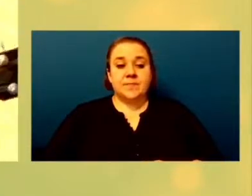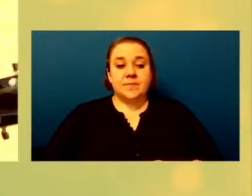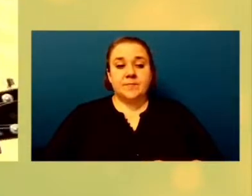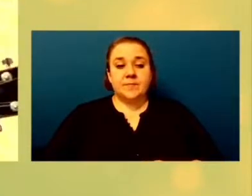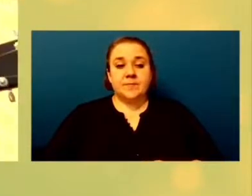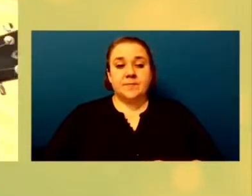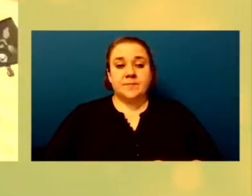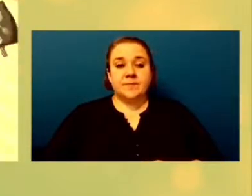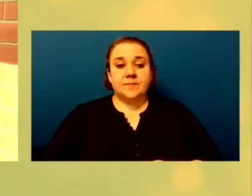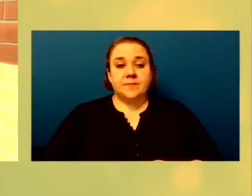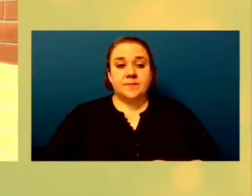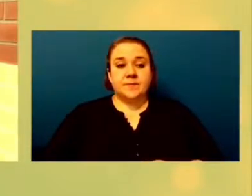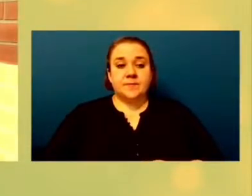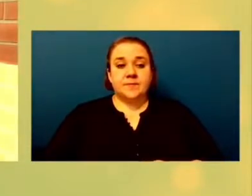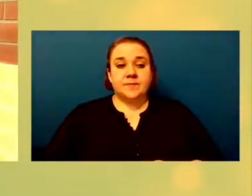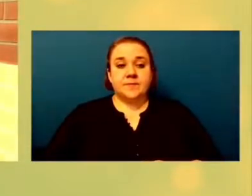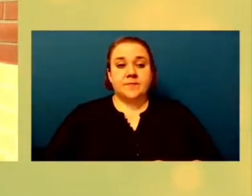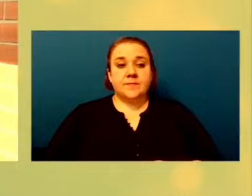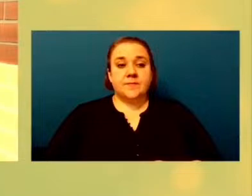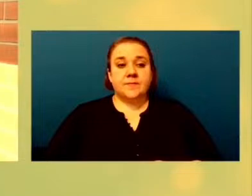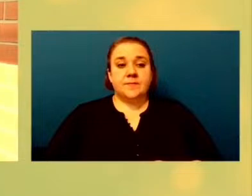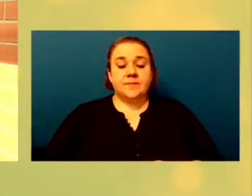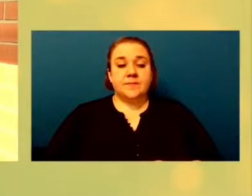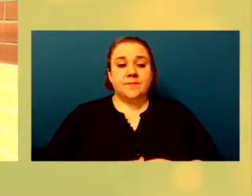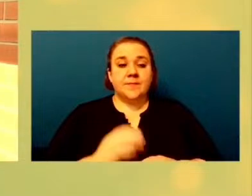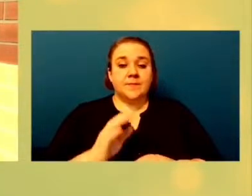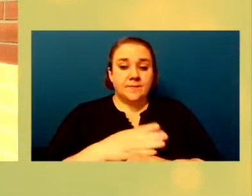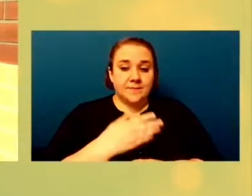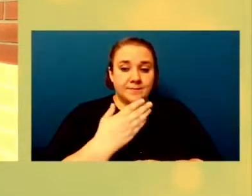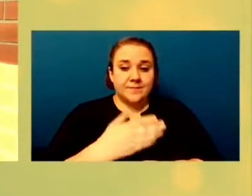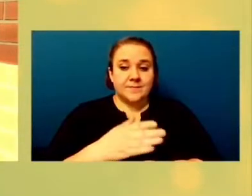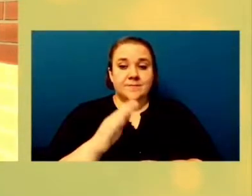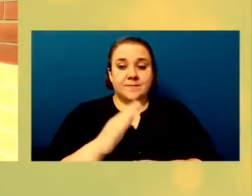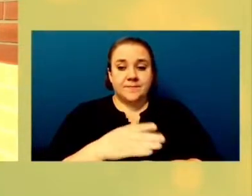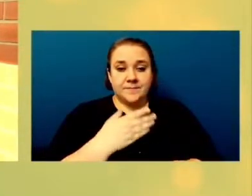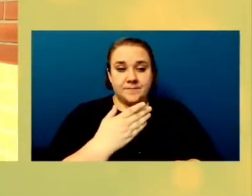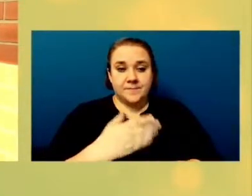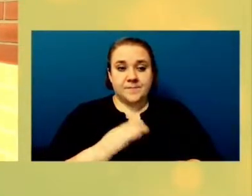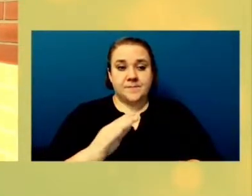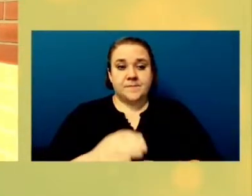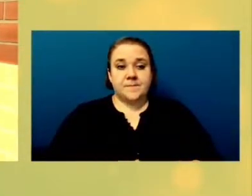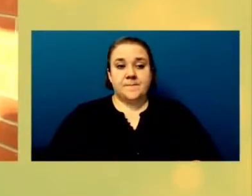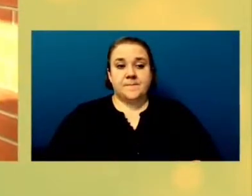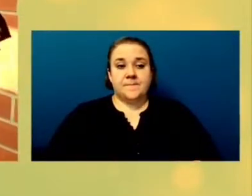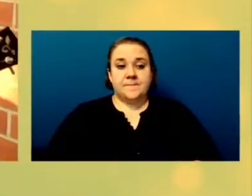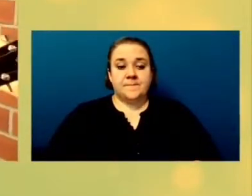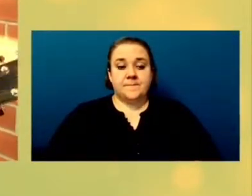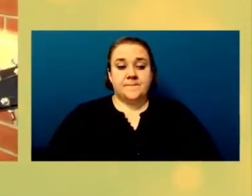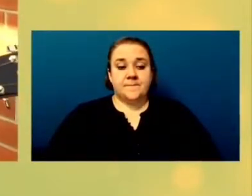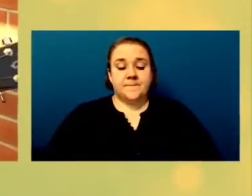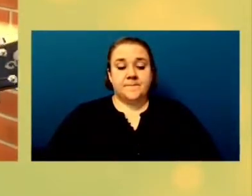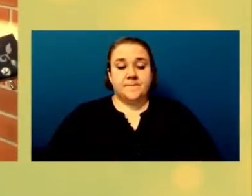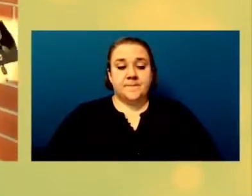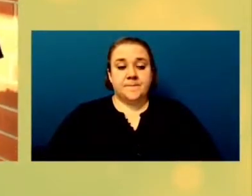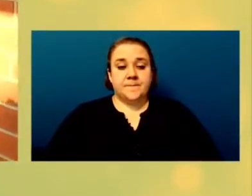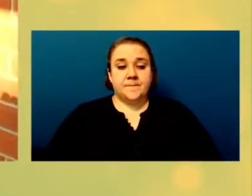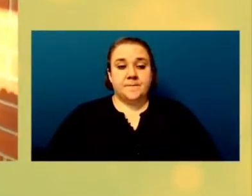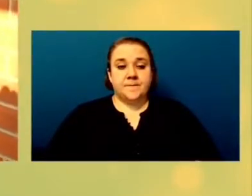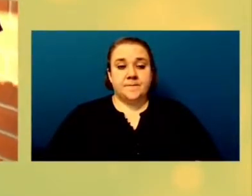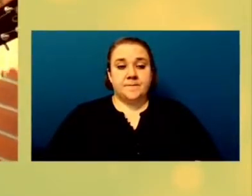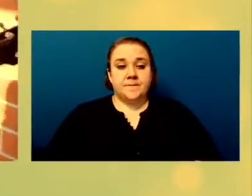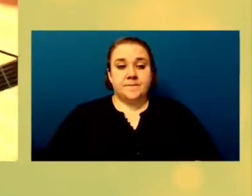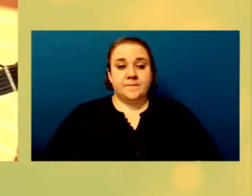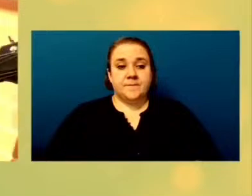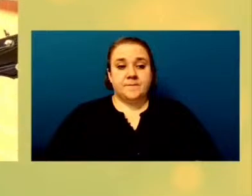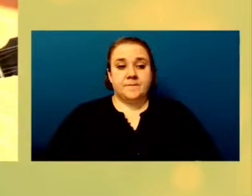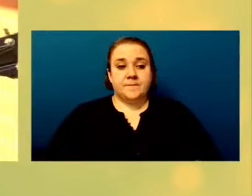Weave and spin. This is how our work begins. Mend and heal,